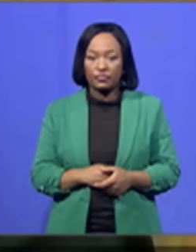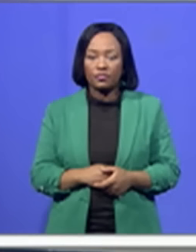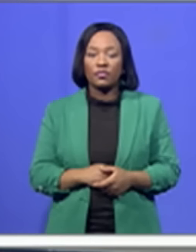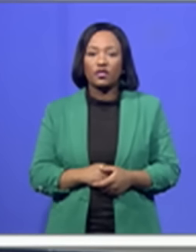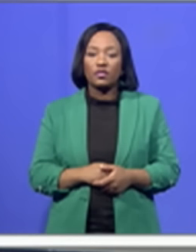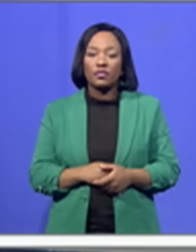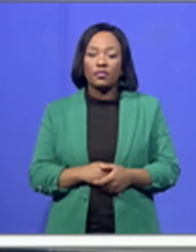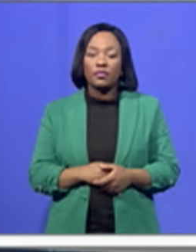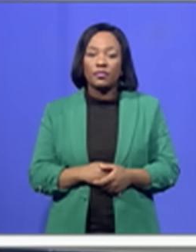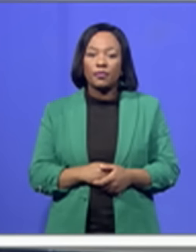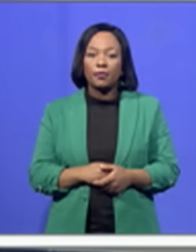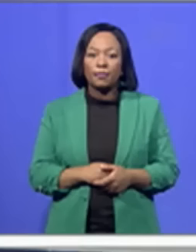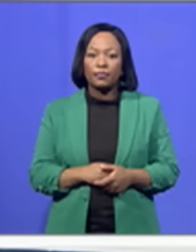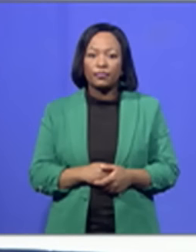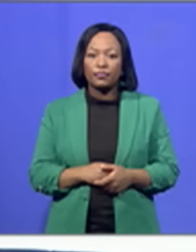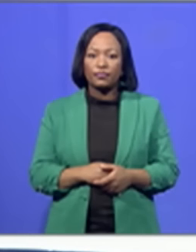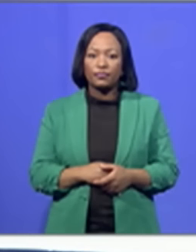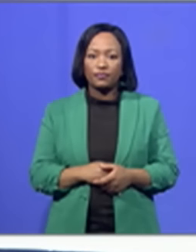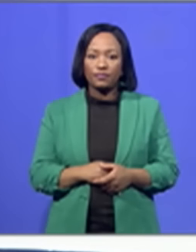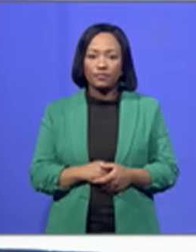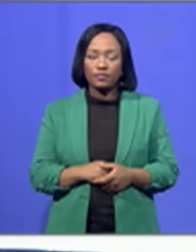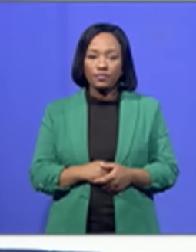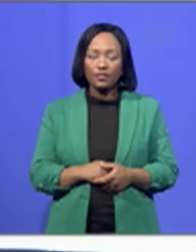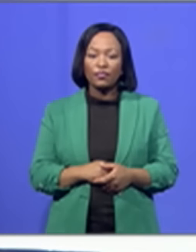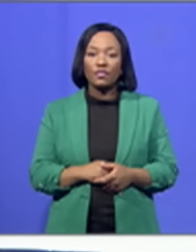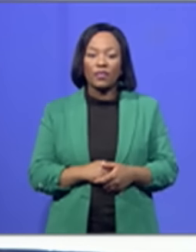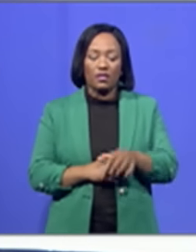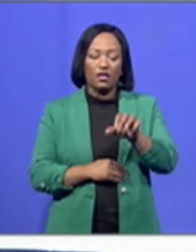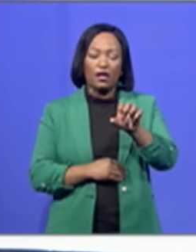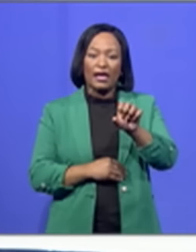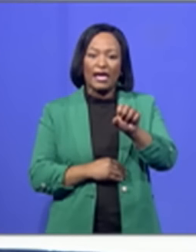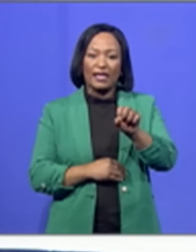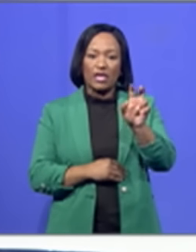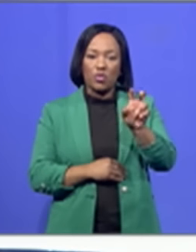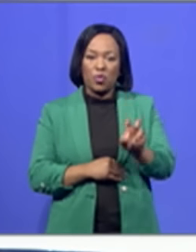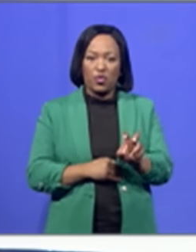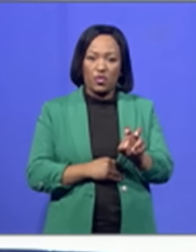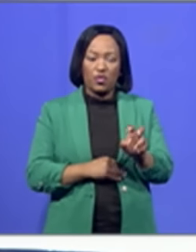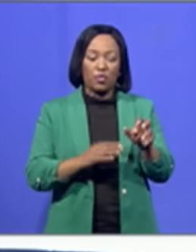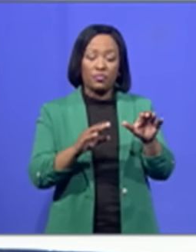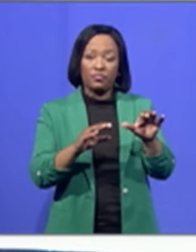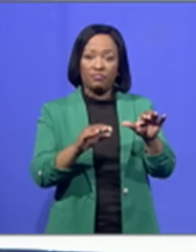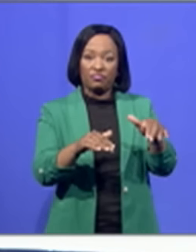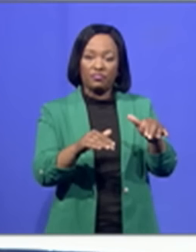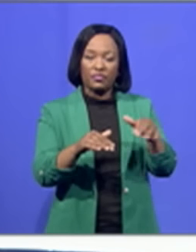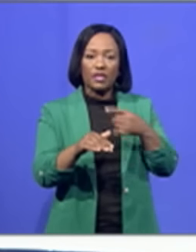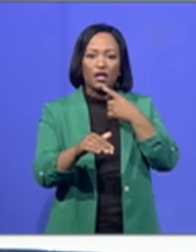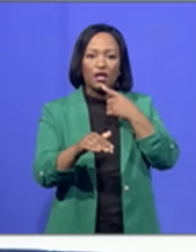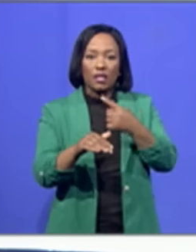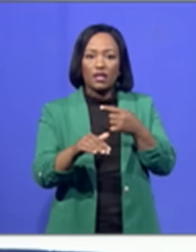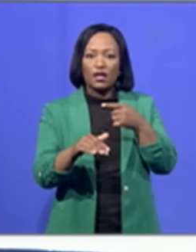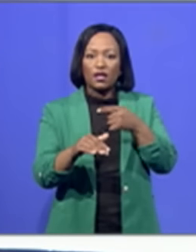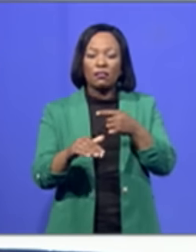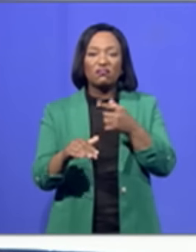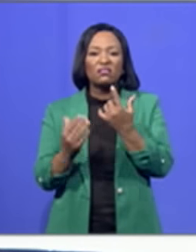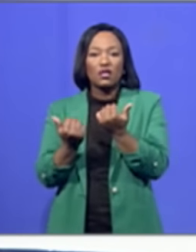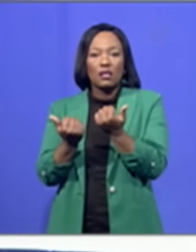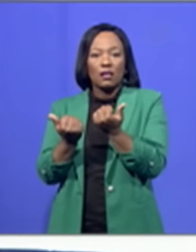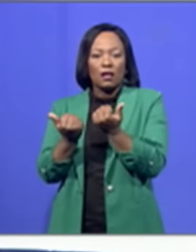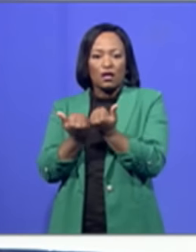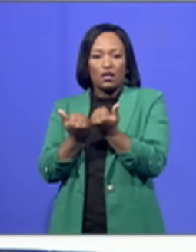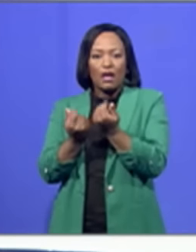Thursday. Lekala leo le ikgethilego la dinyakišišo ba SIU le re sekhwama sa thušo ya mašeleng a baithuti sa mmušo wa